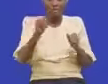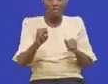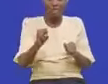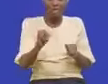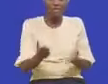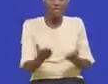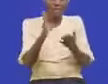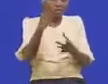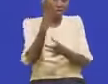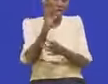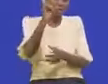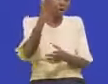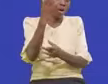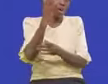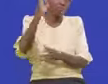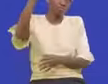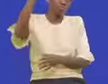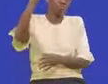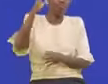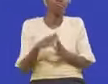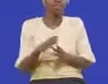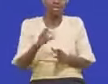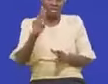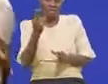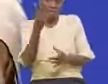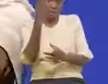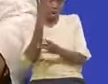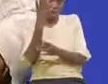Ne dolele jio akwa sire ka iji.